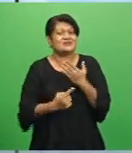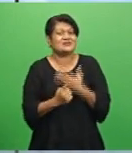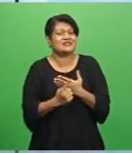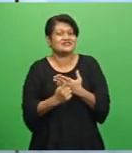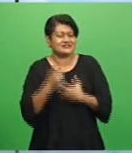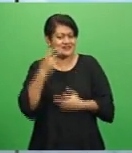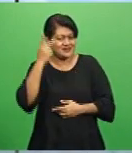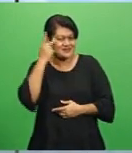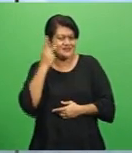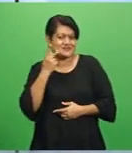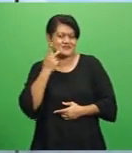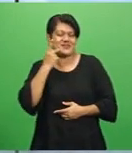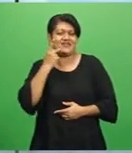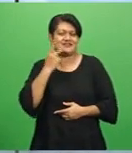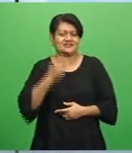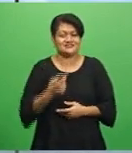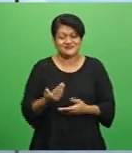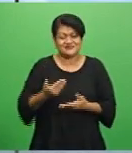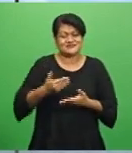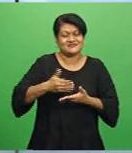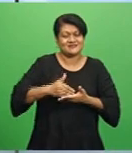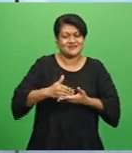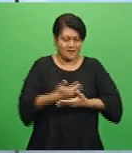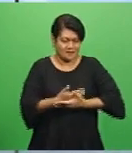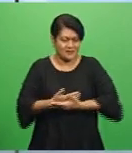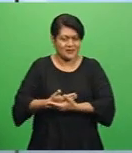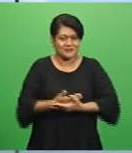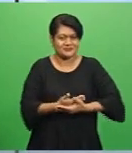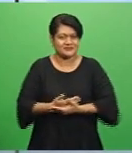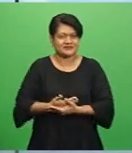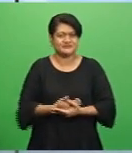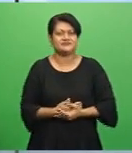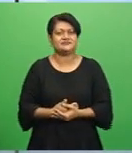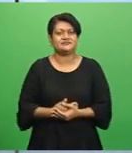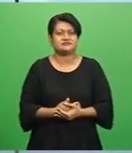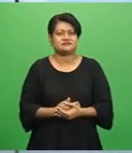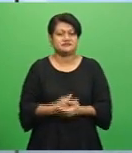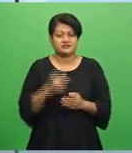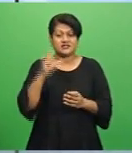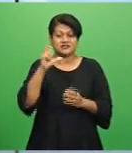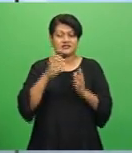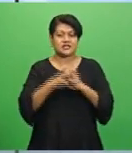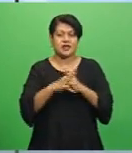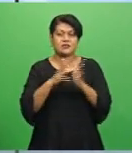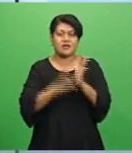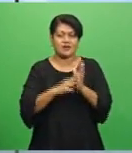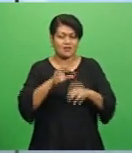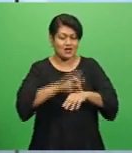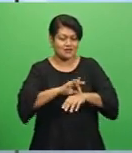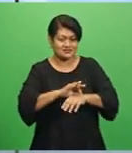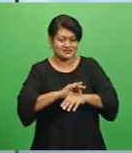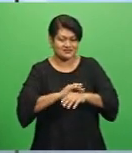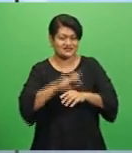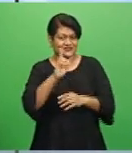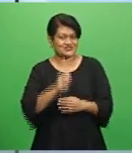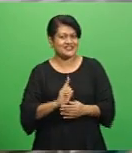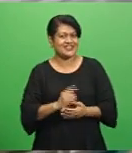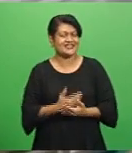a new addition to their family. Jeshu Lal was at the CWM hospital today and files this